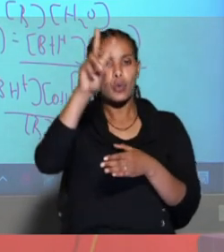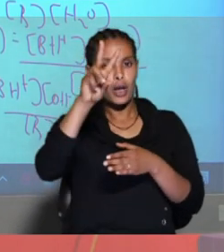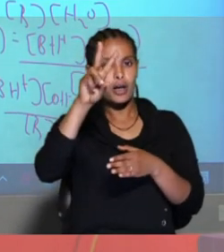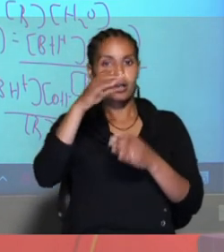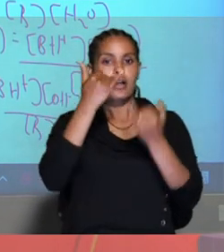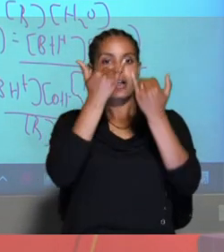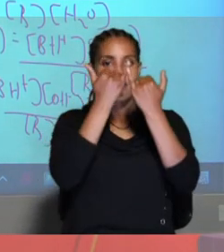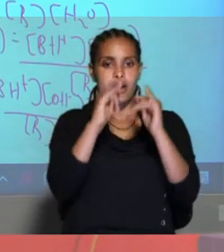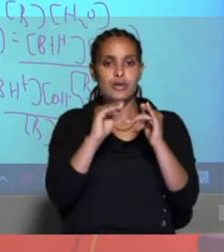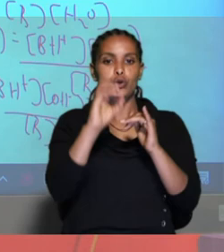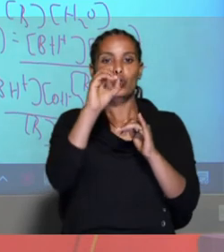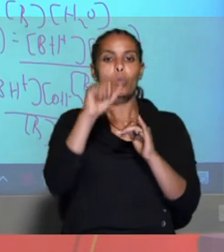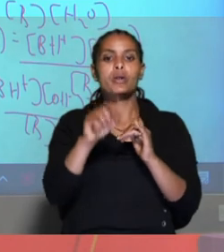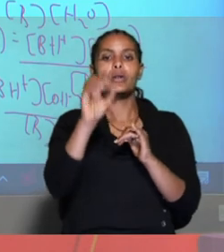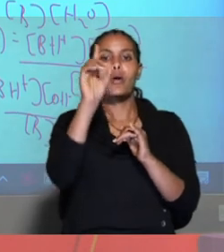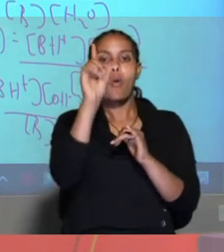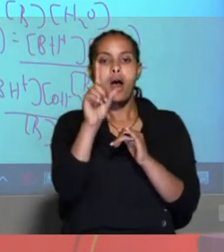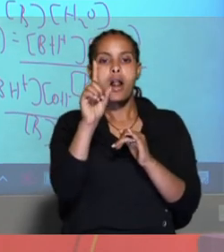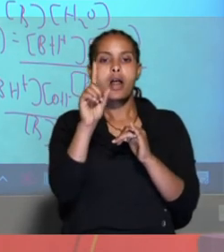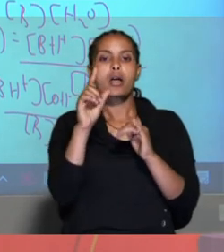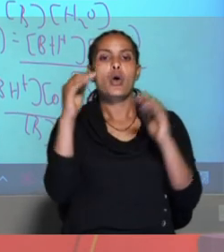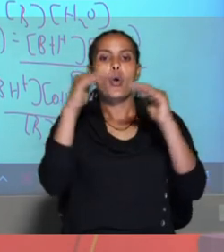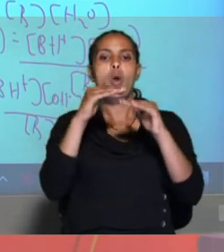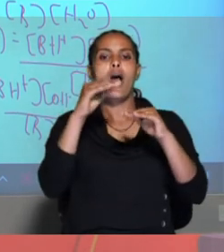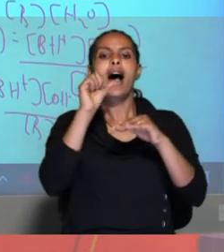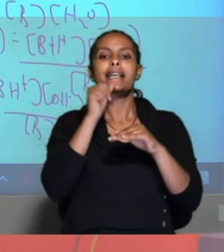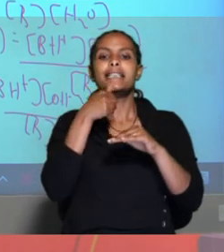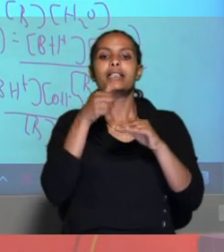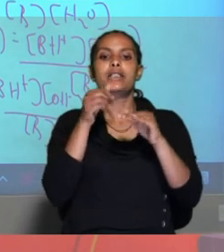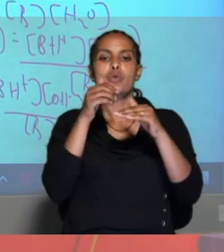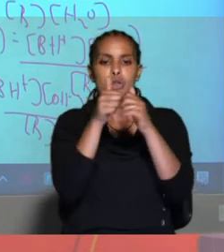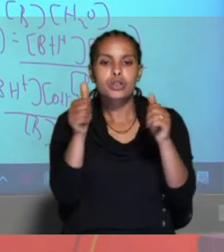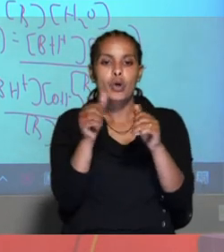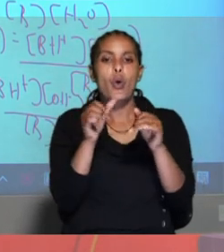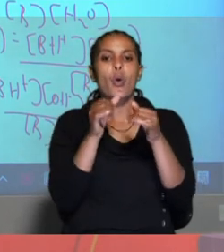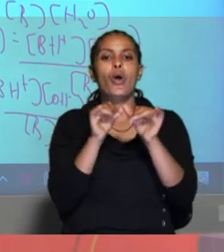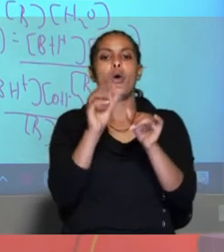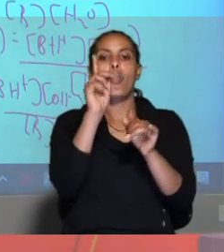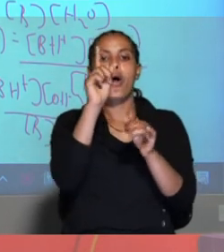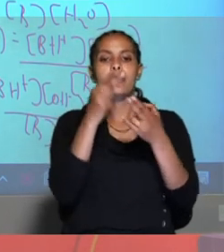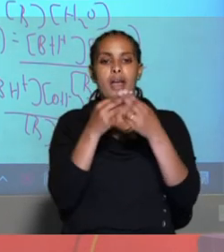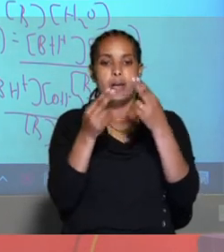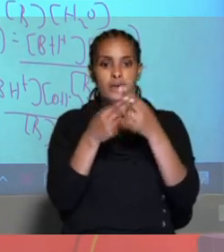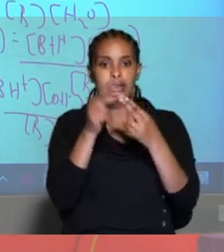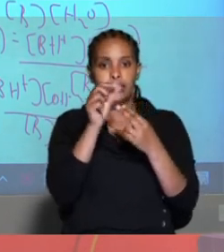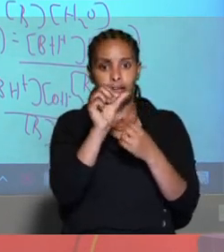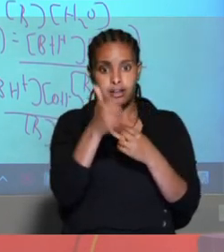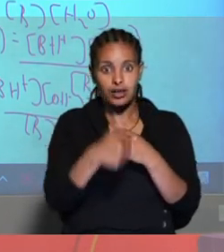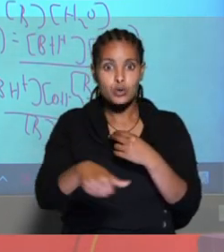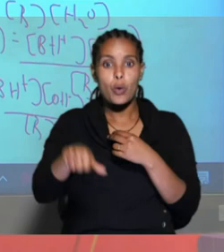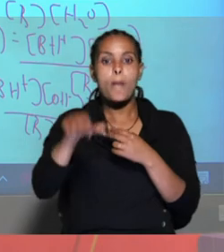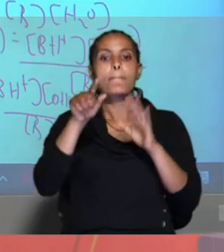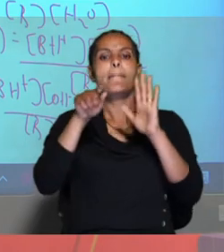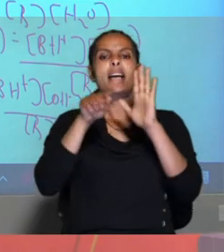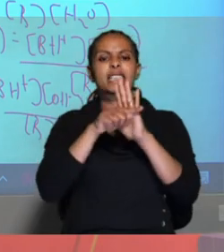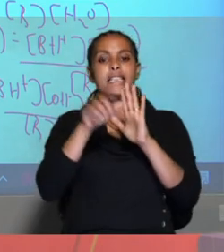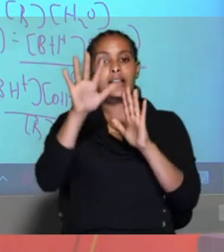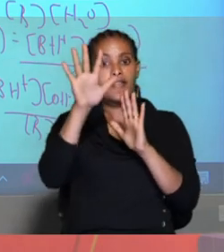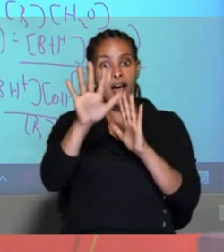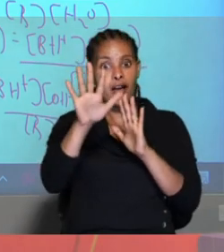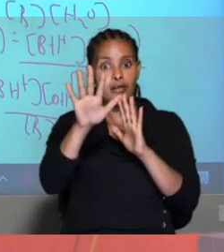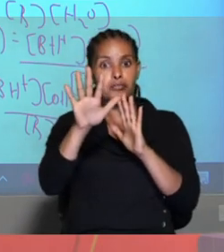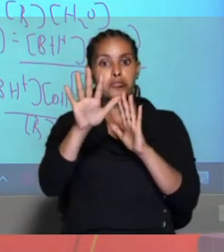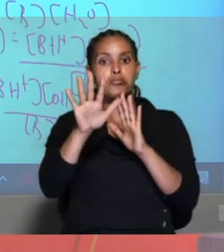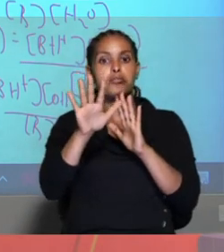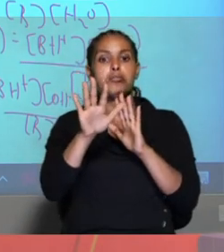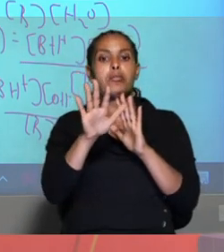by 0.1 equal acid dissociation constant is 1 times 10 raised to minus 5. 1 times